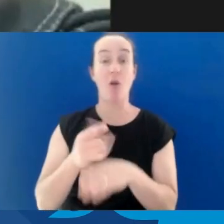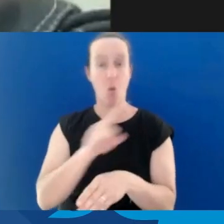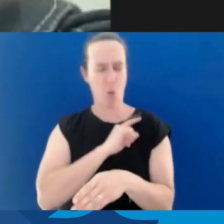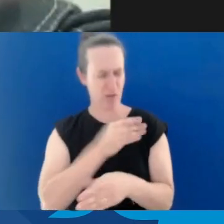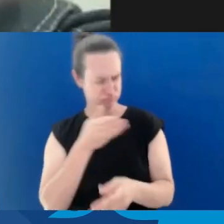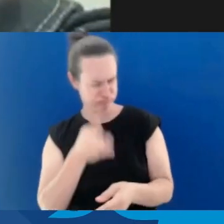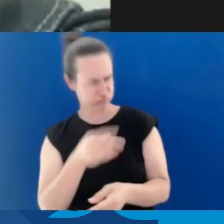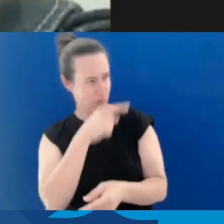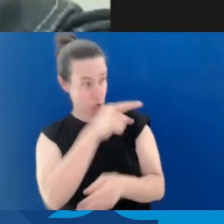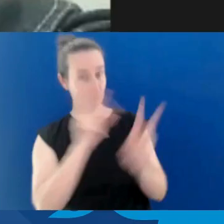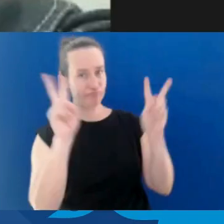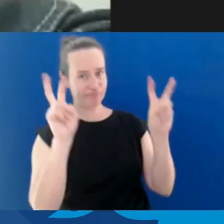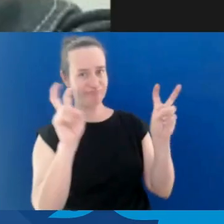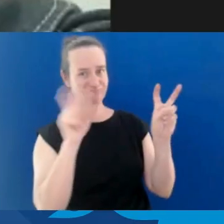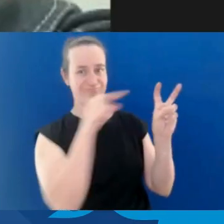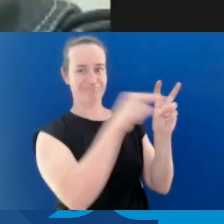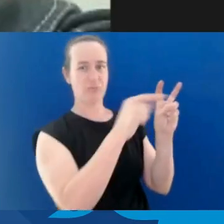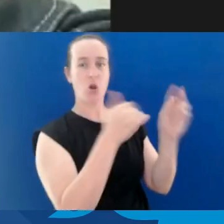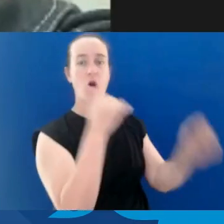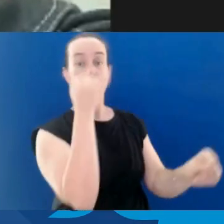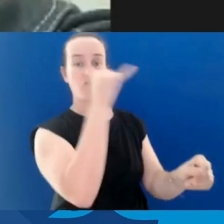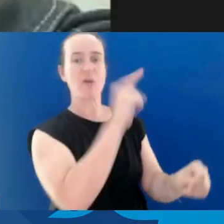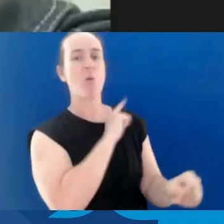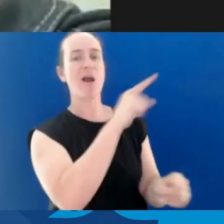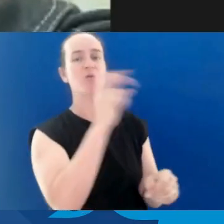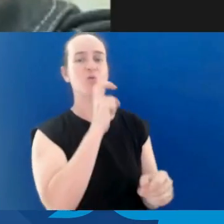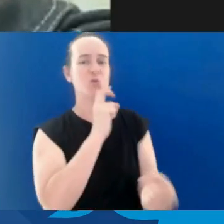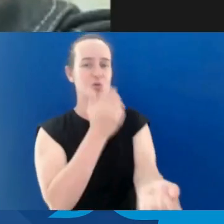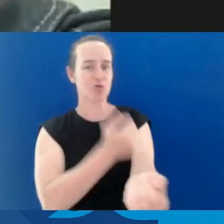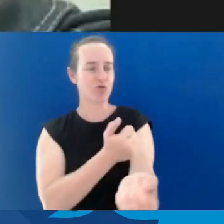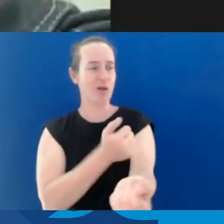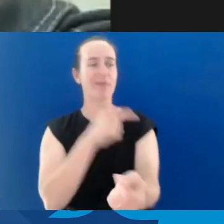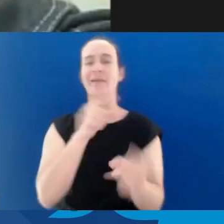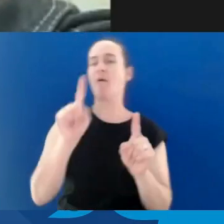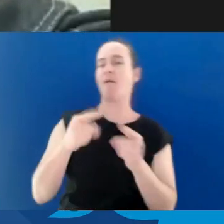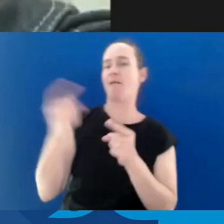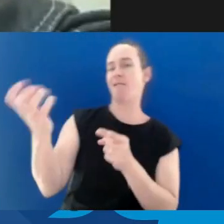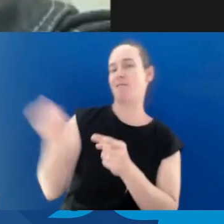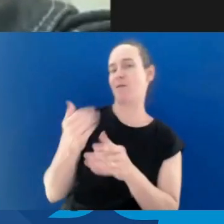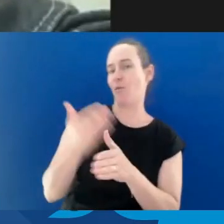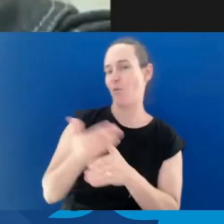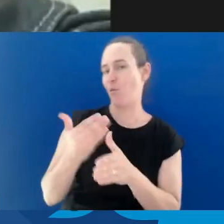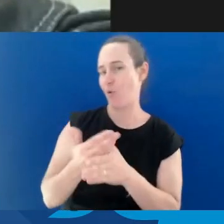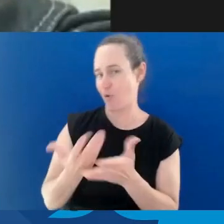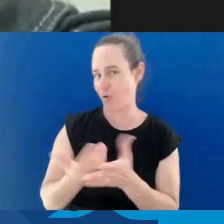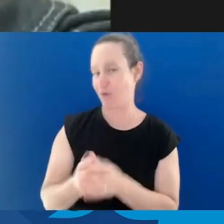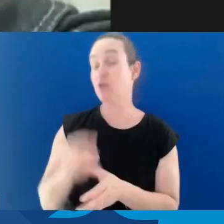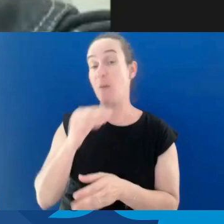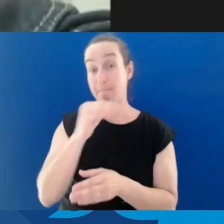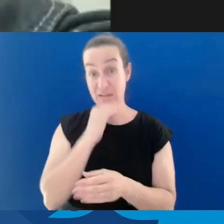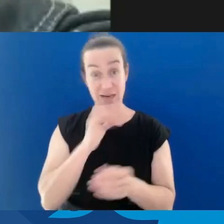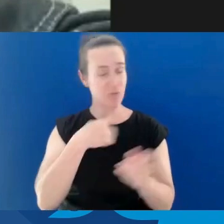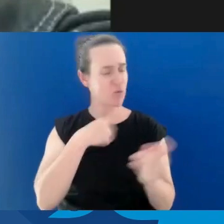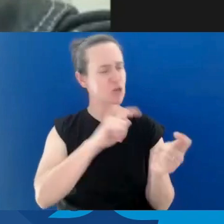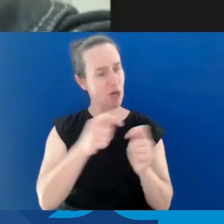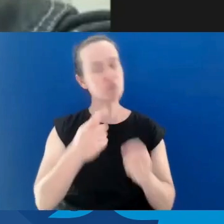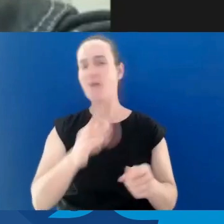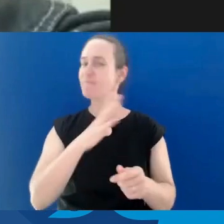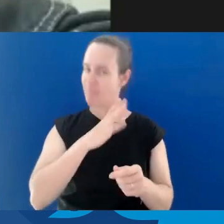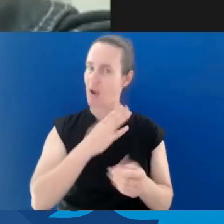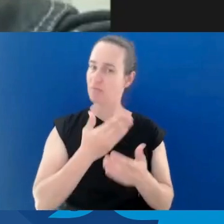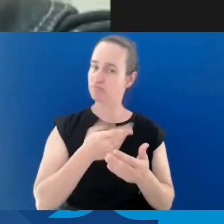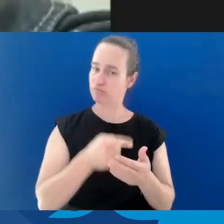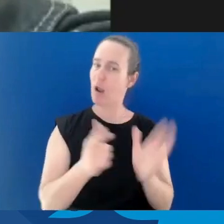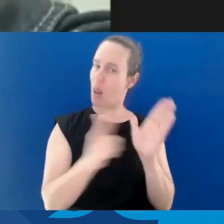are a criminal, so it's criminalized. So it's going to change and empower people who use drugs also to